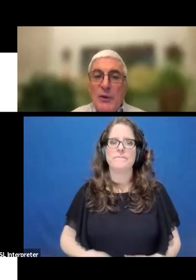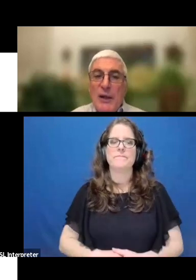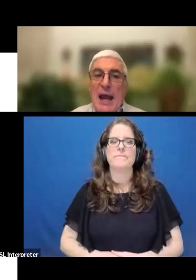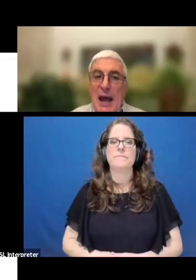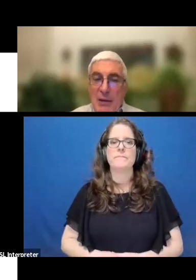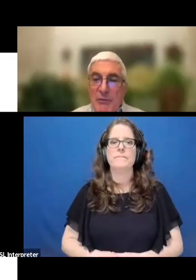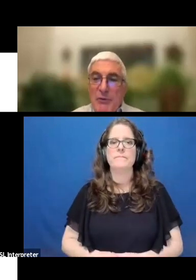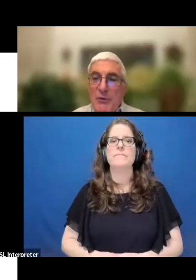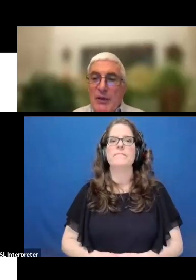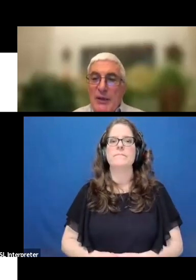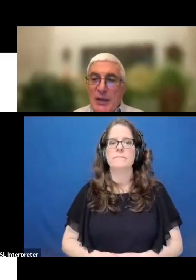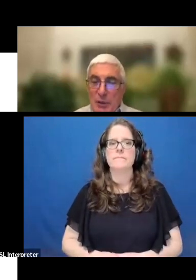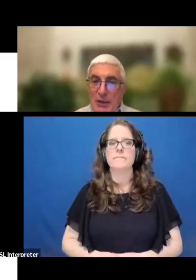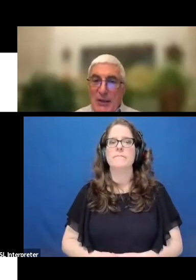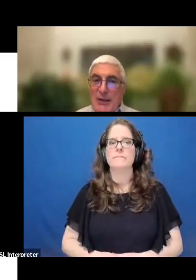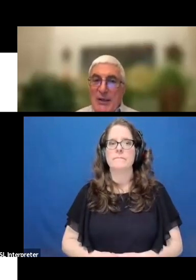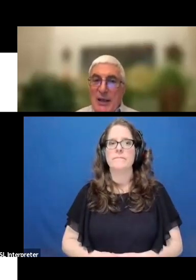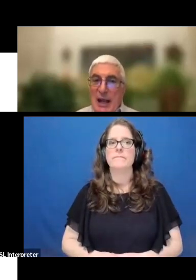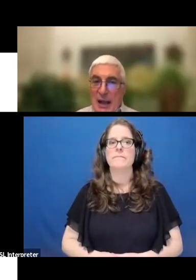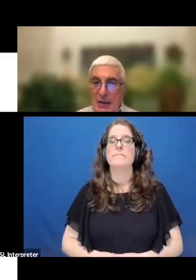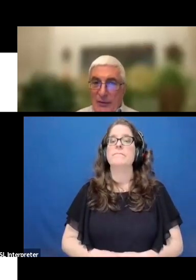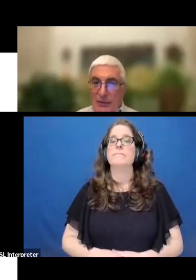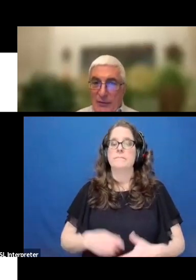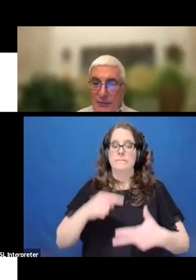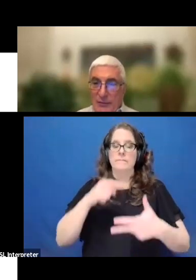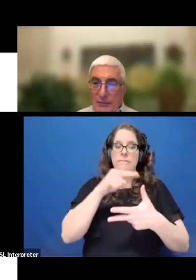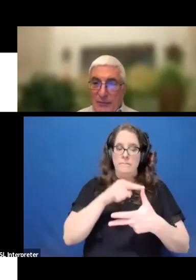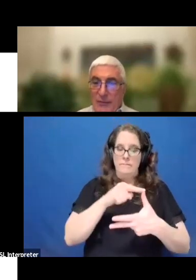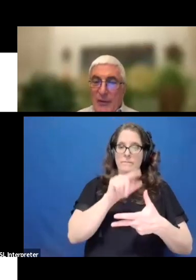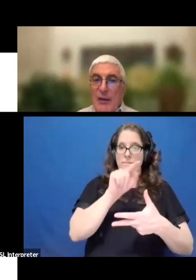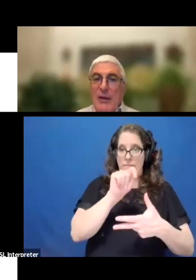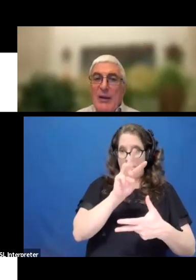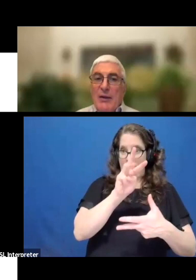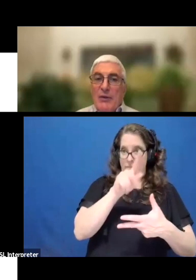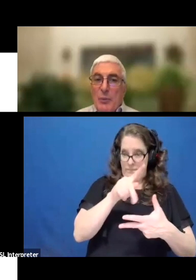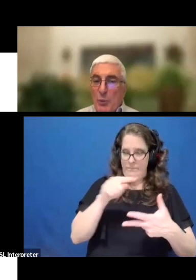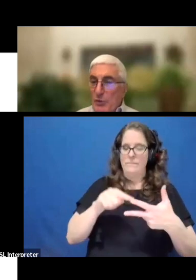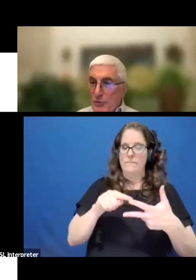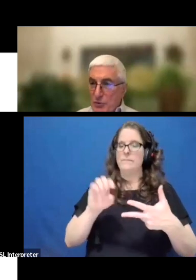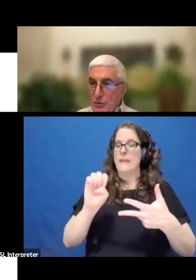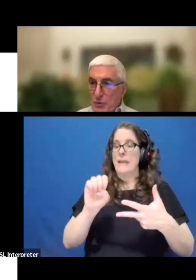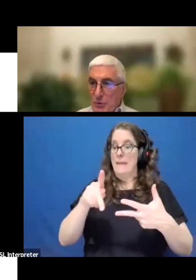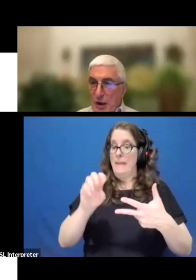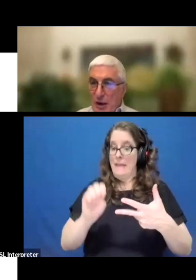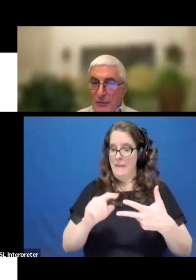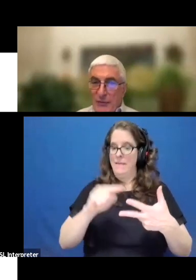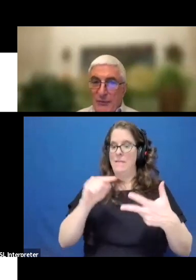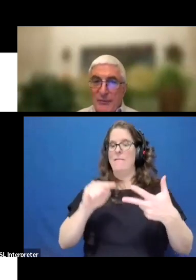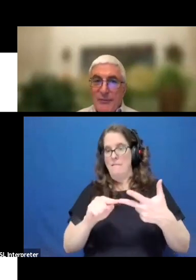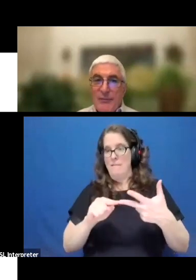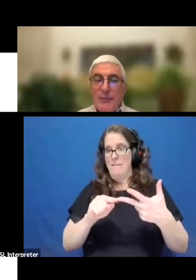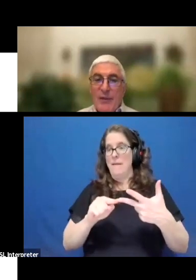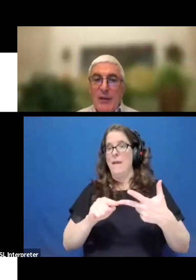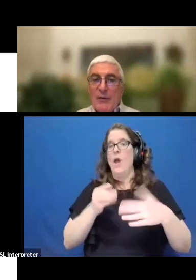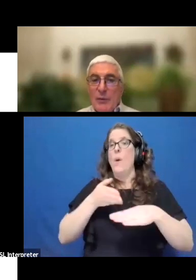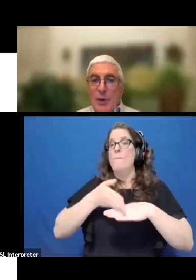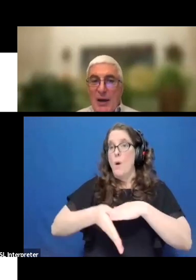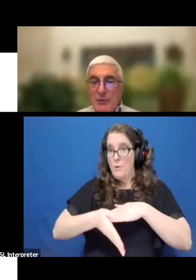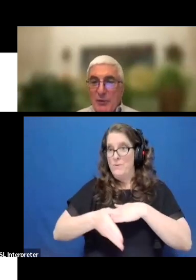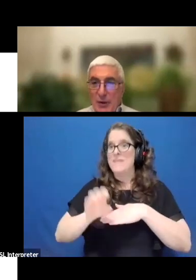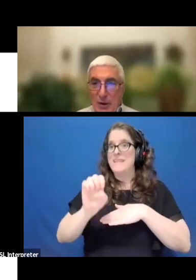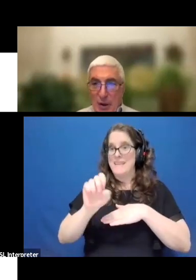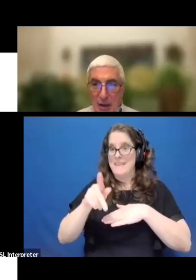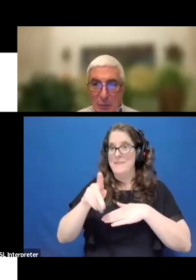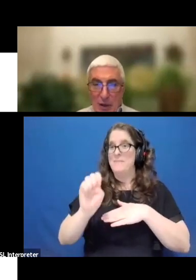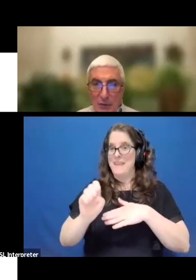It's only after the EPE ends that the moment of truth arrives. So